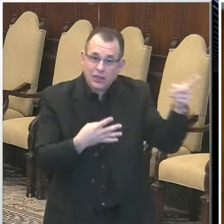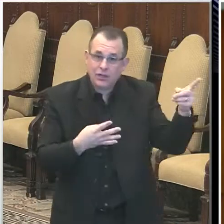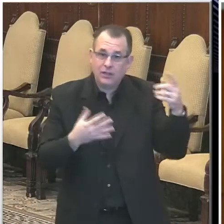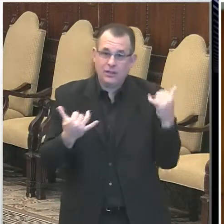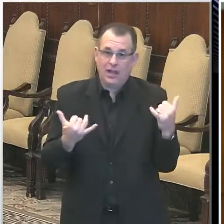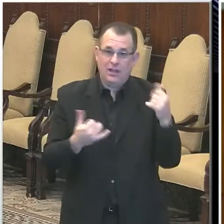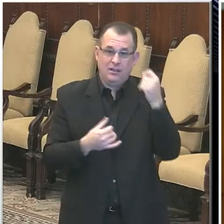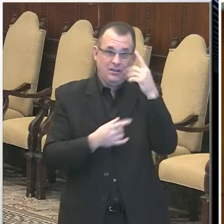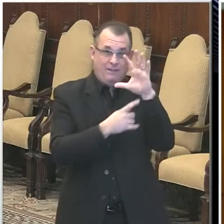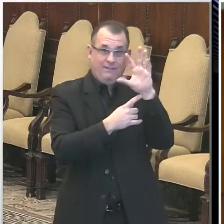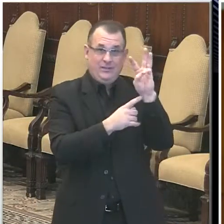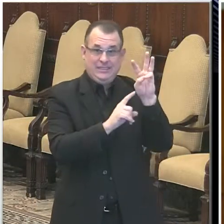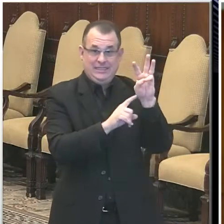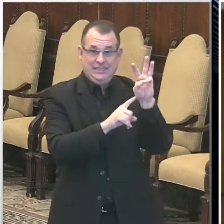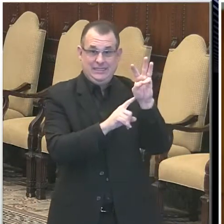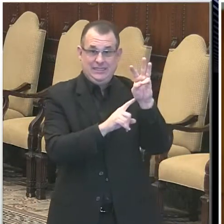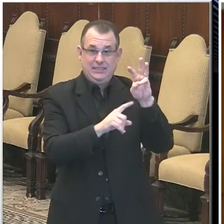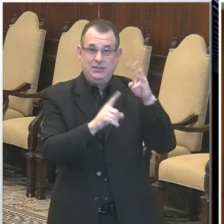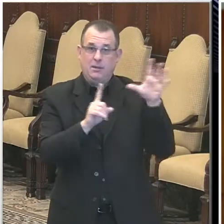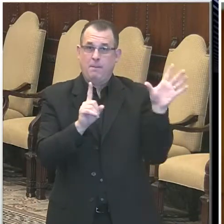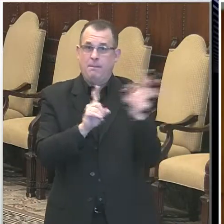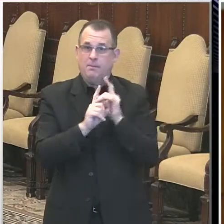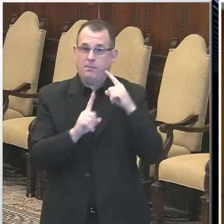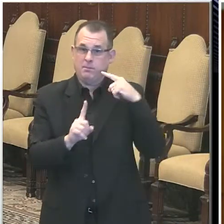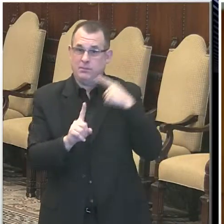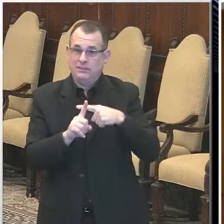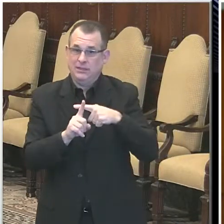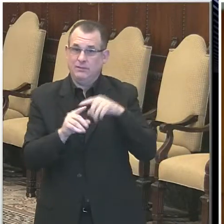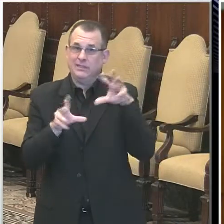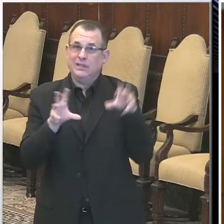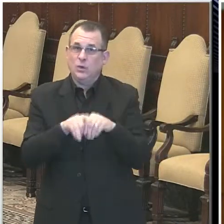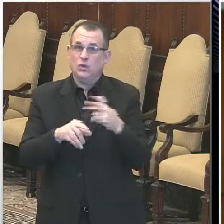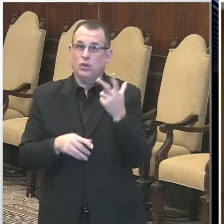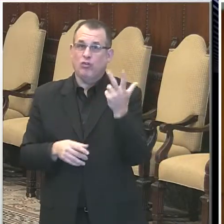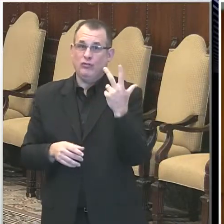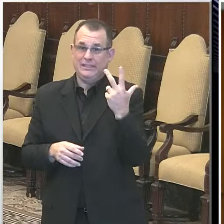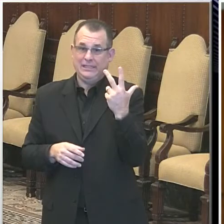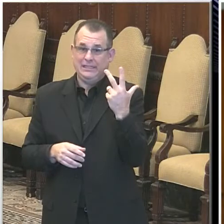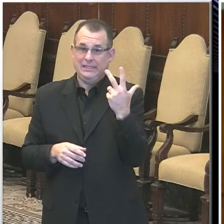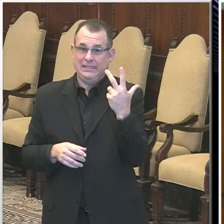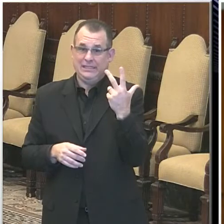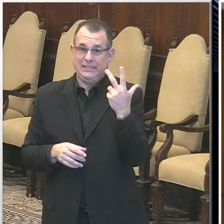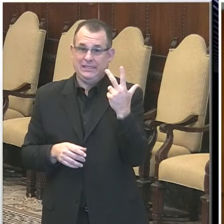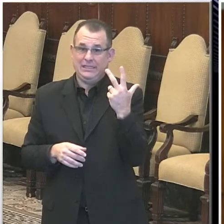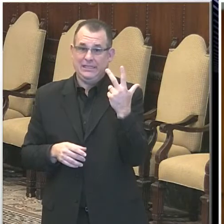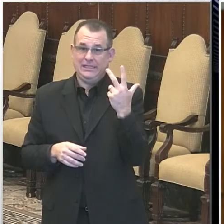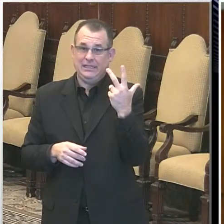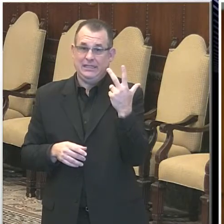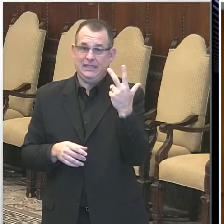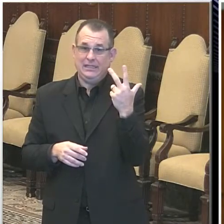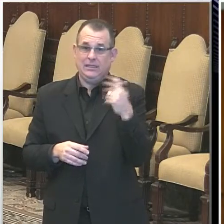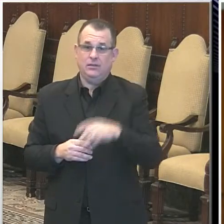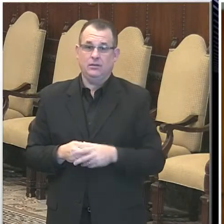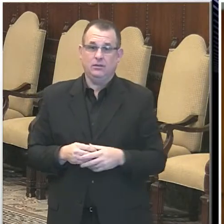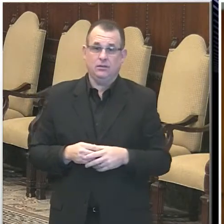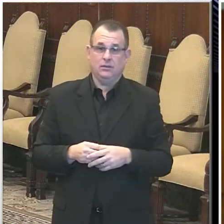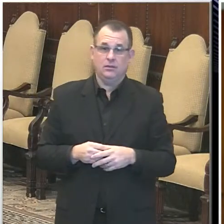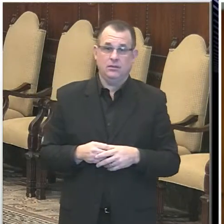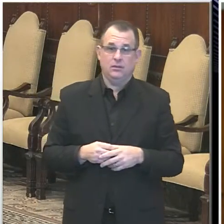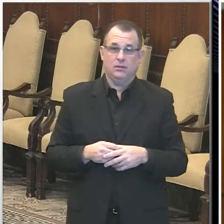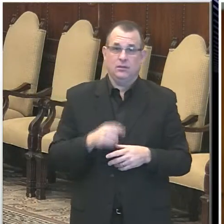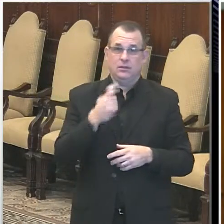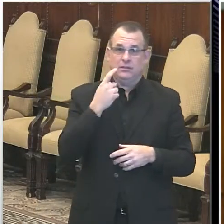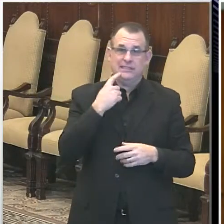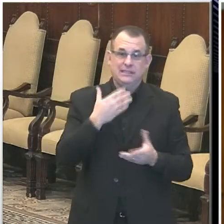inmates who are positive. That includes 3 new patients or inmates who tested positive since yesterday and 1 other who's